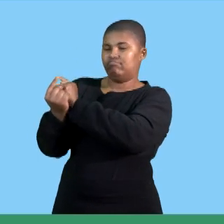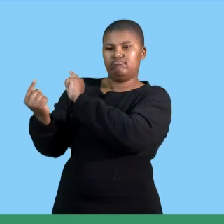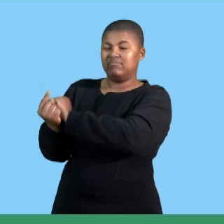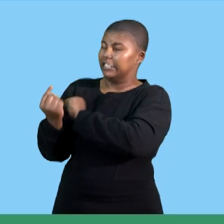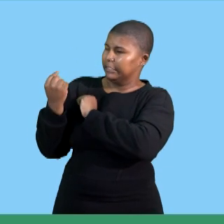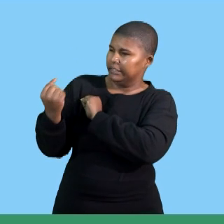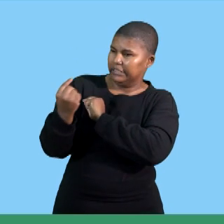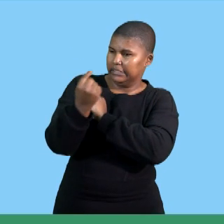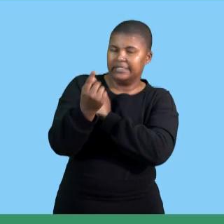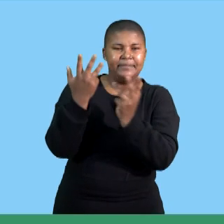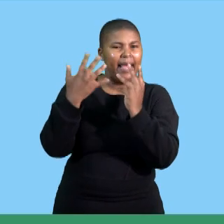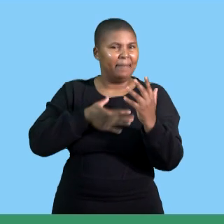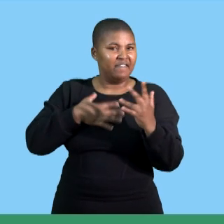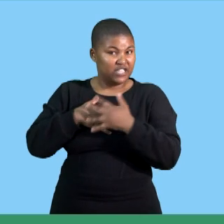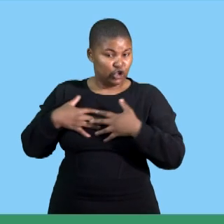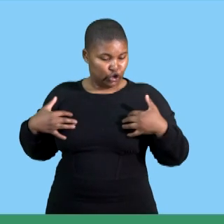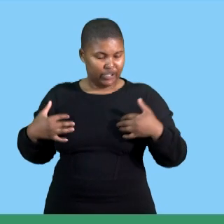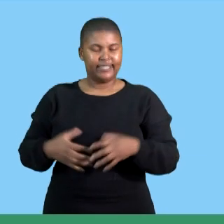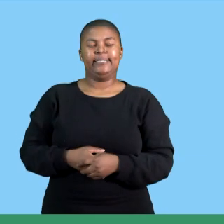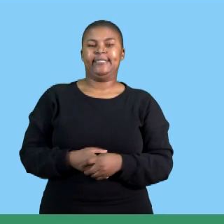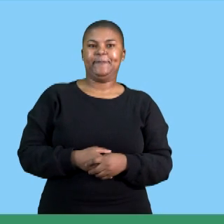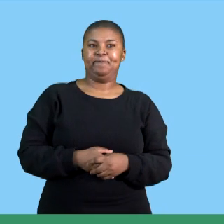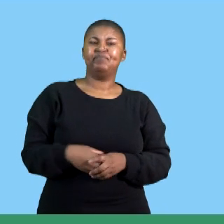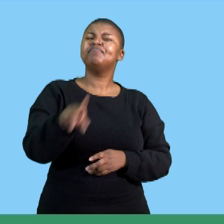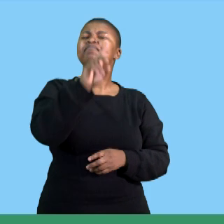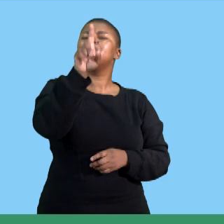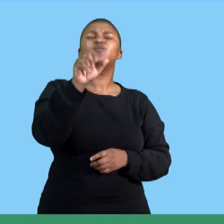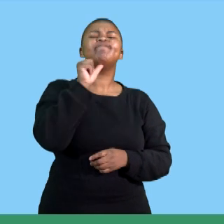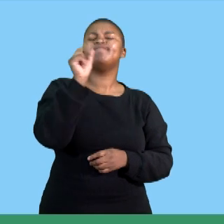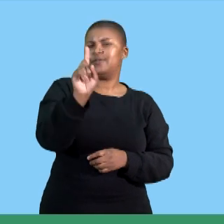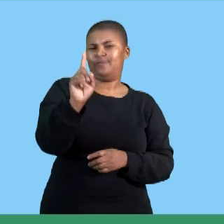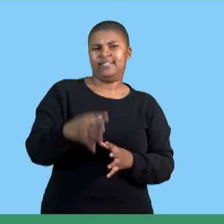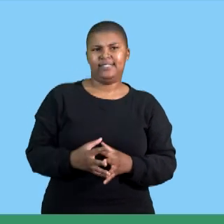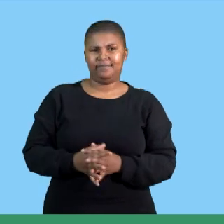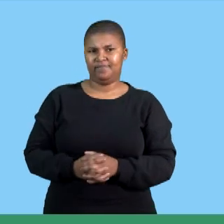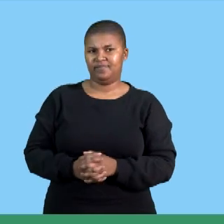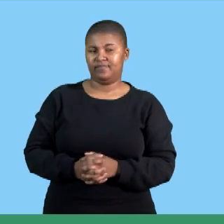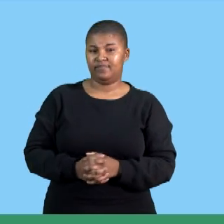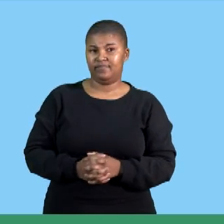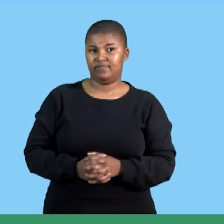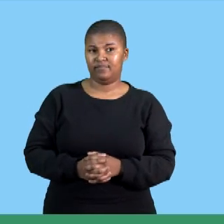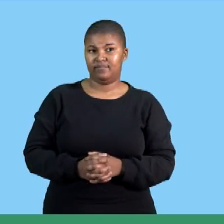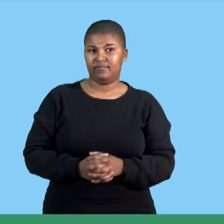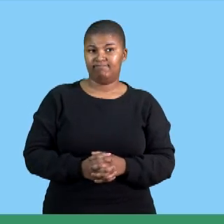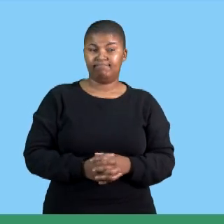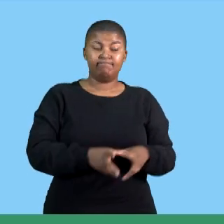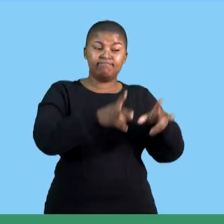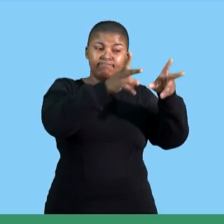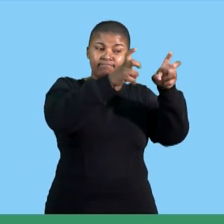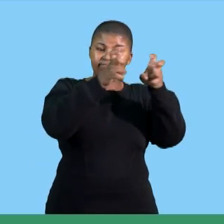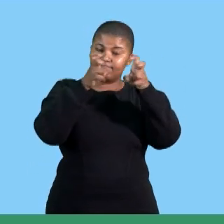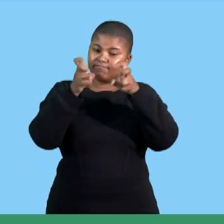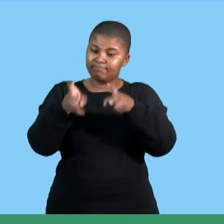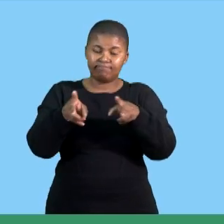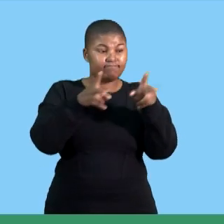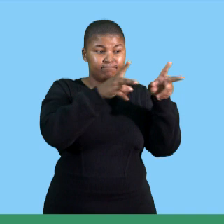see what the question requires us to do. It says, quote 3 ways in which DD